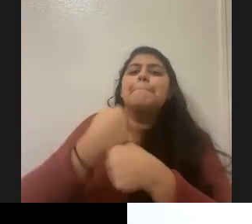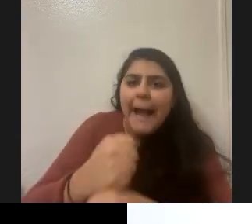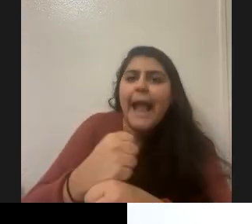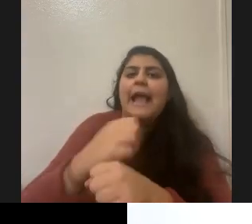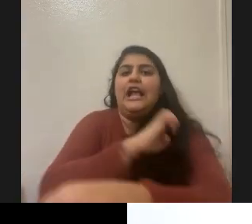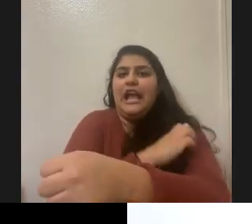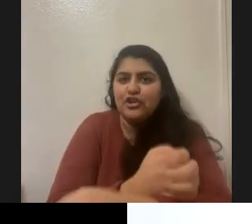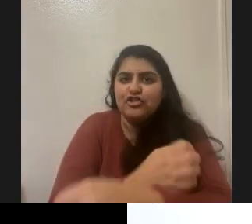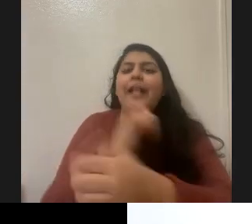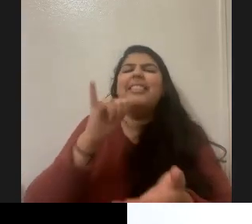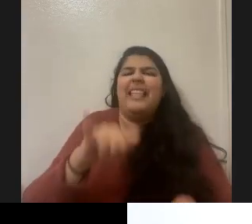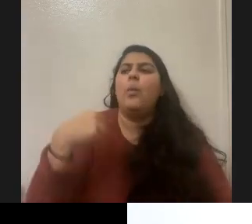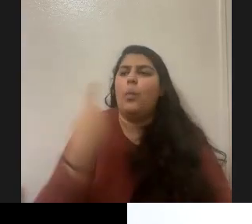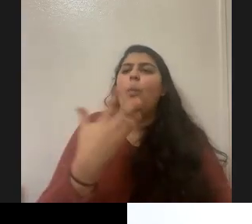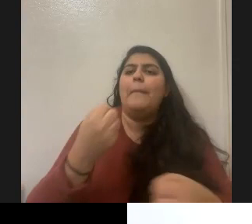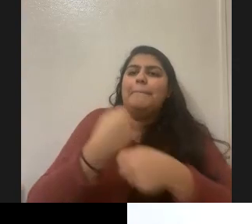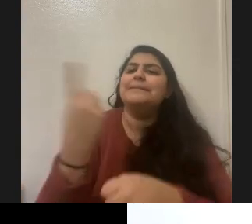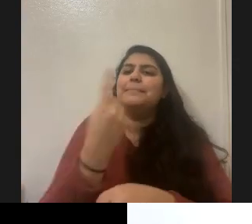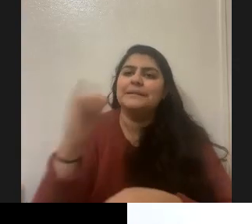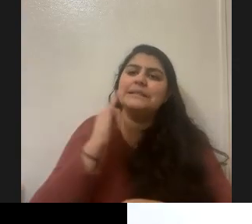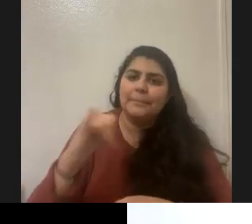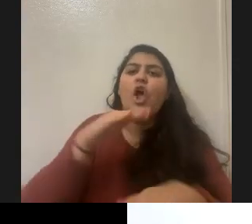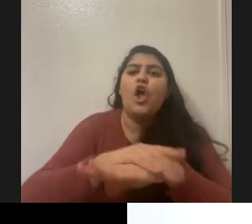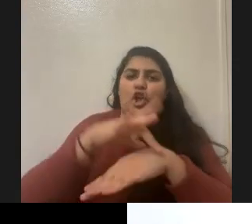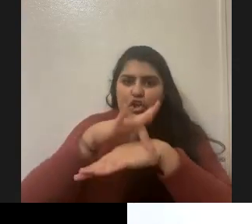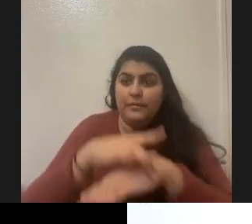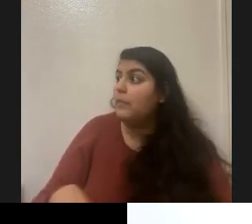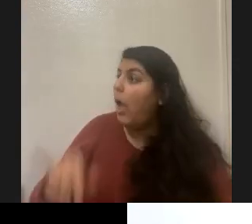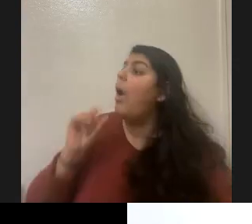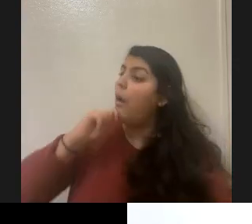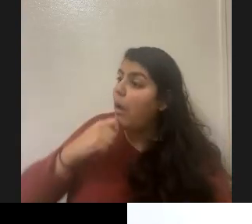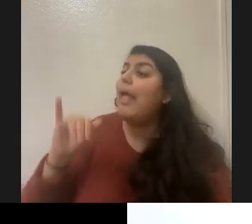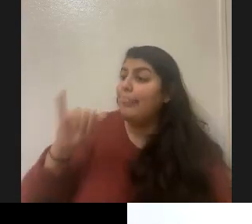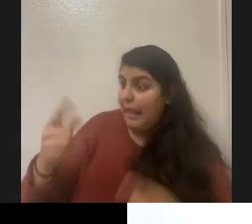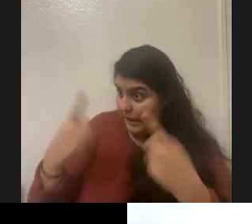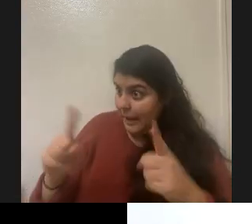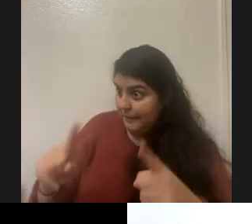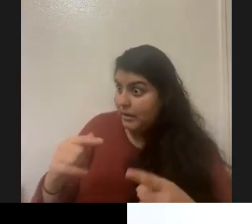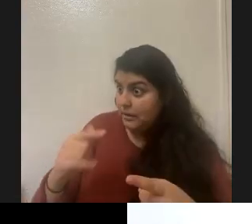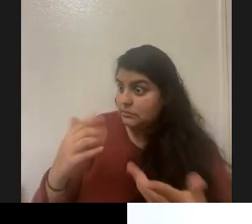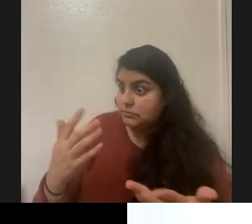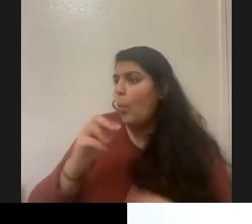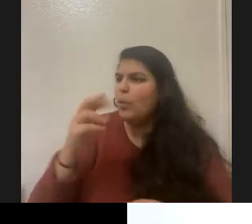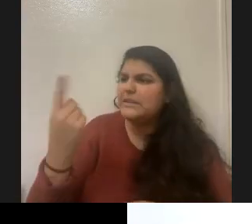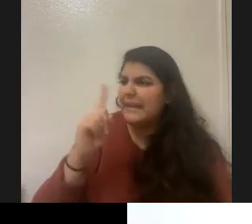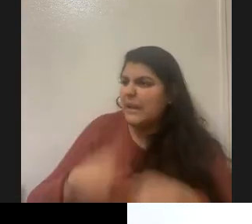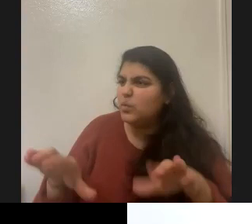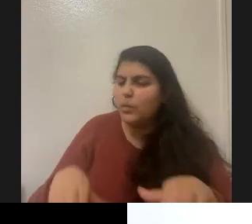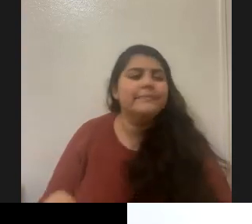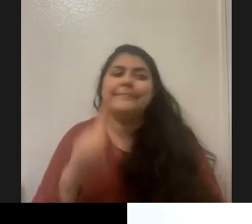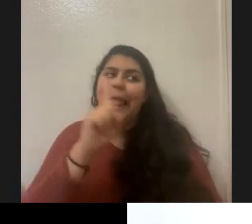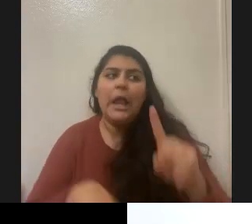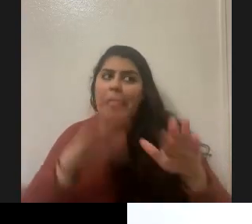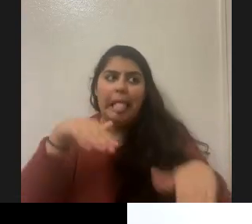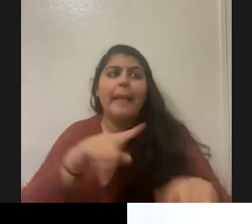Earth. Cool. Is that currently happening, or is that a thing we can't do yet? We currently can't do it, but we're working on making